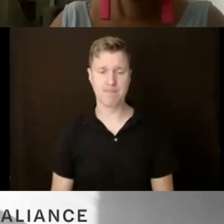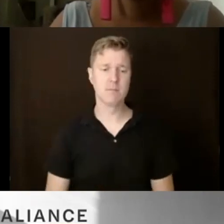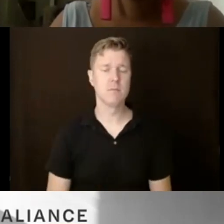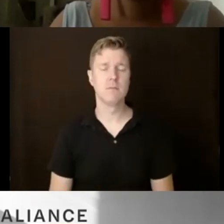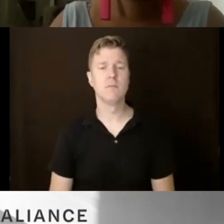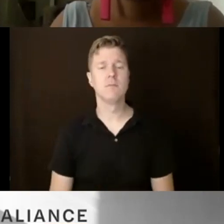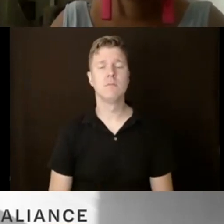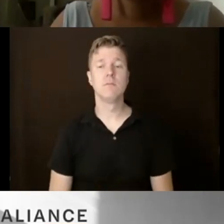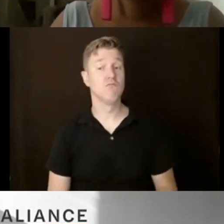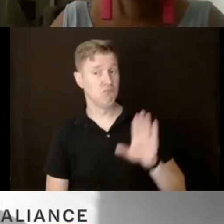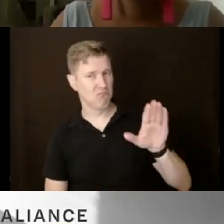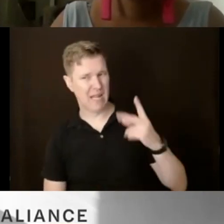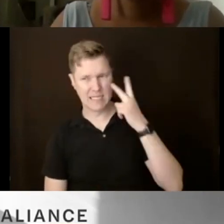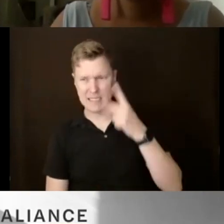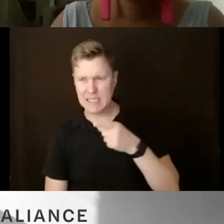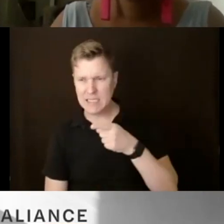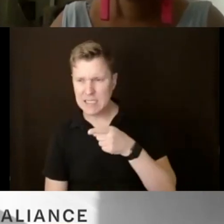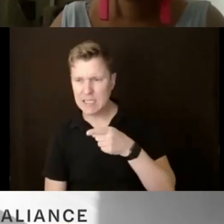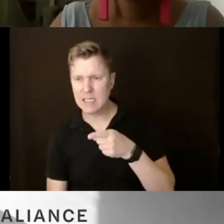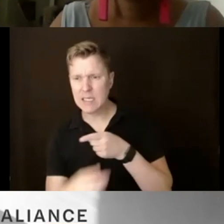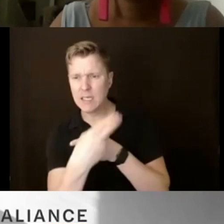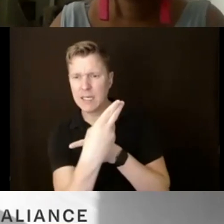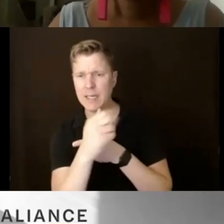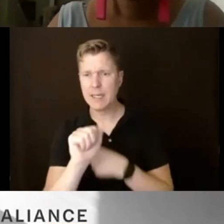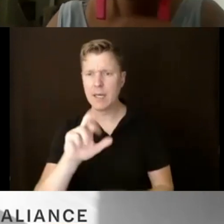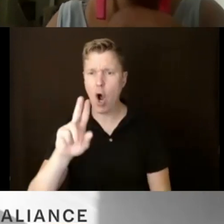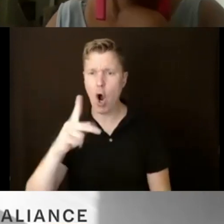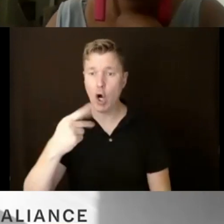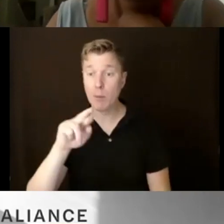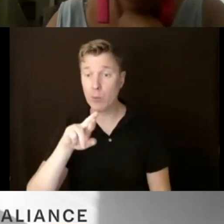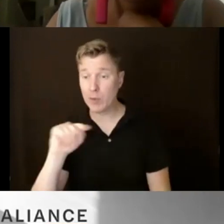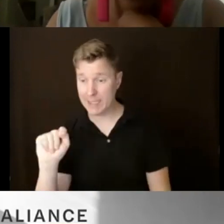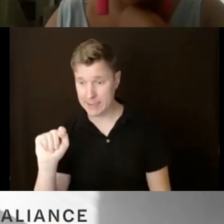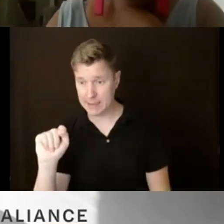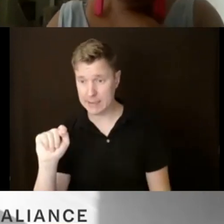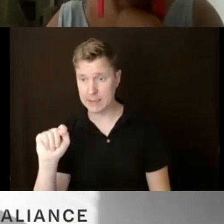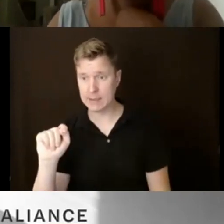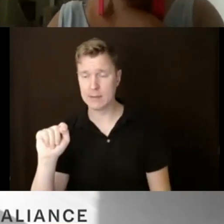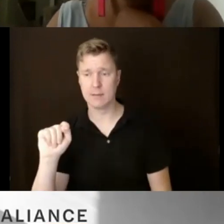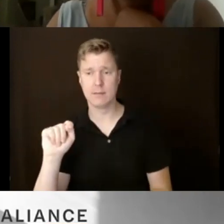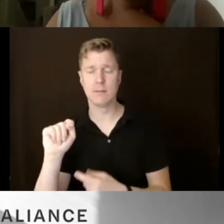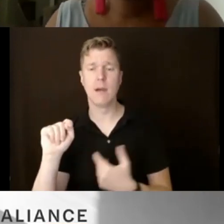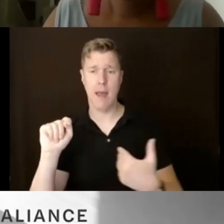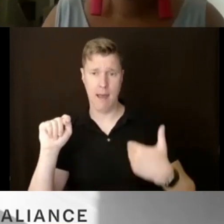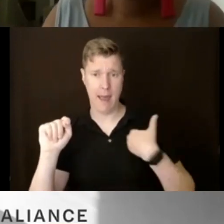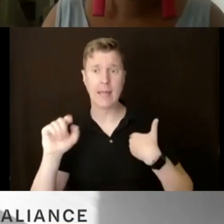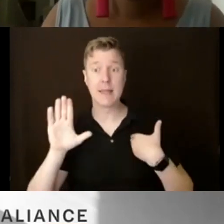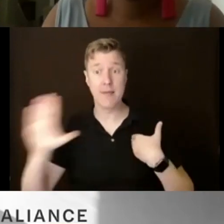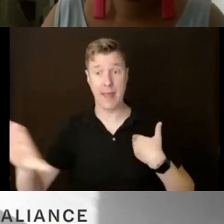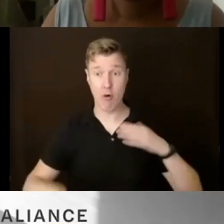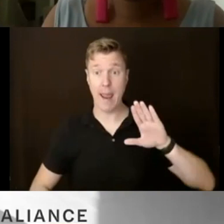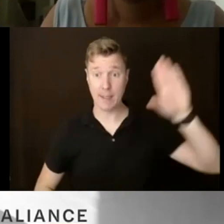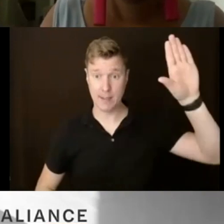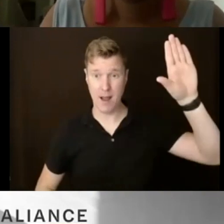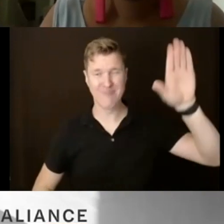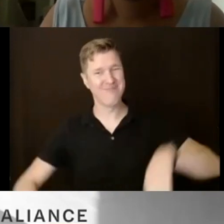see Harpreet. I'm hoping I'm pronouncing that correctly. Harpreet has their hand up. Yeah, hi